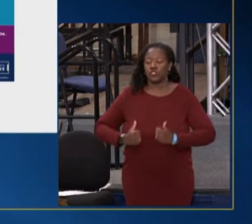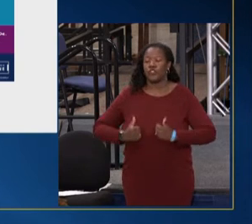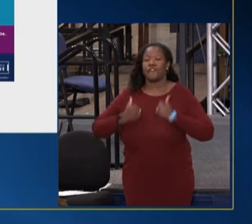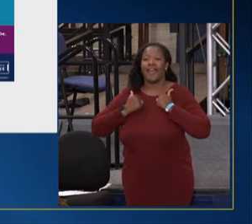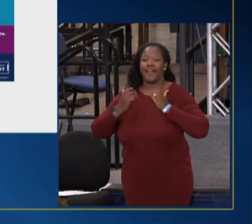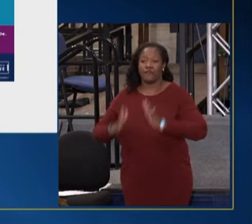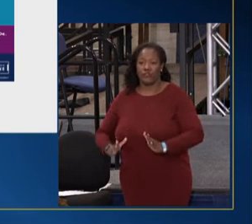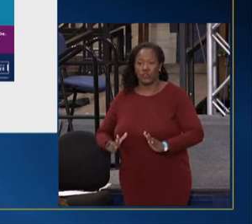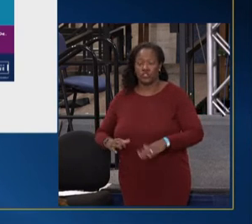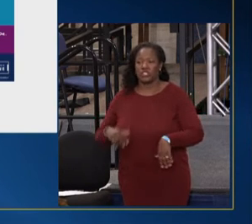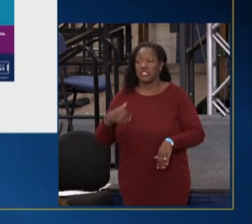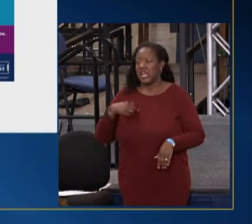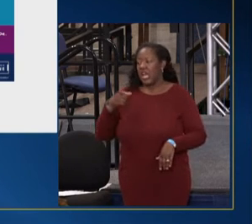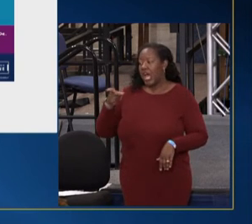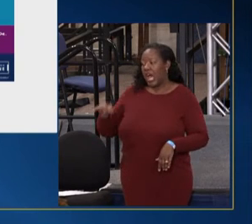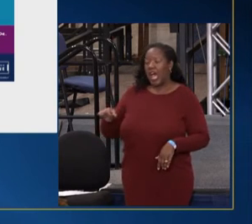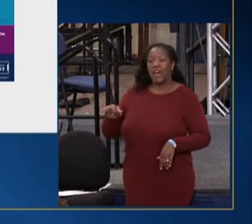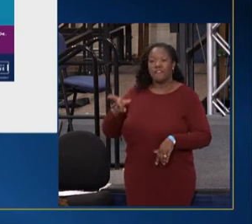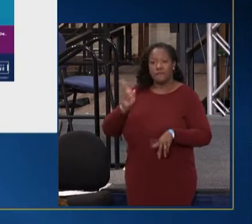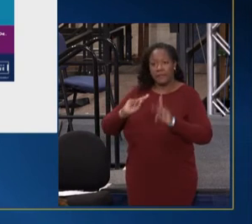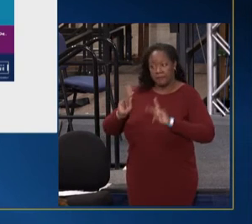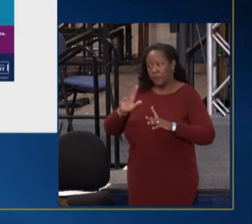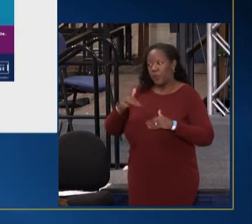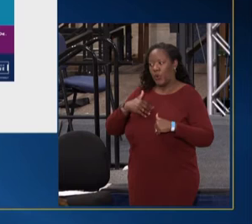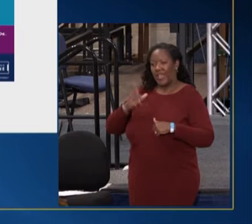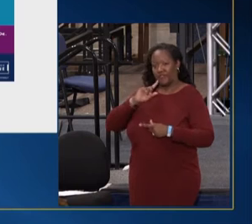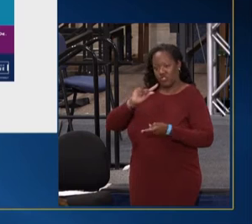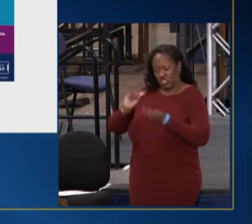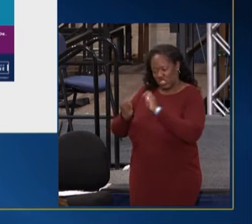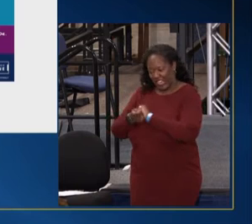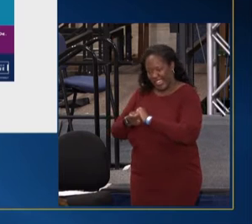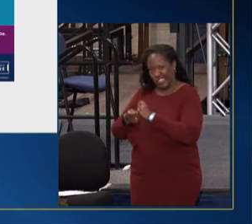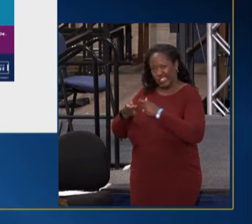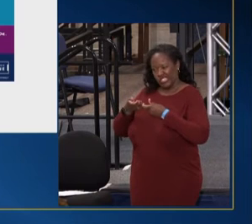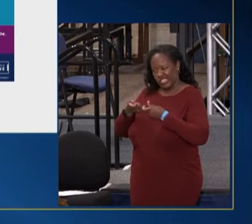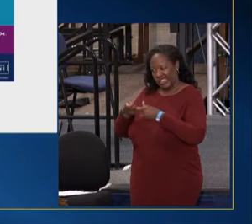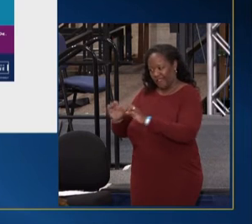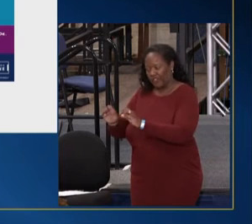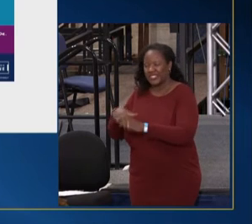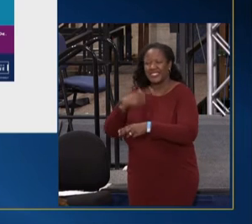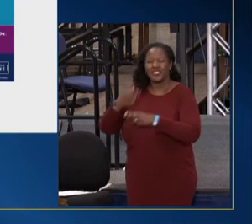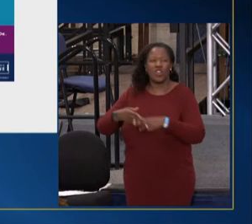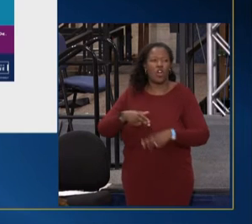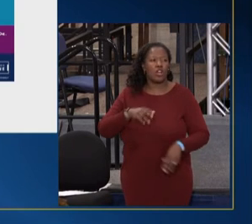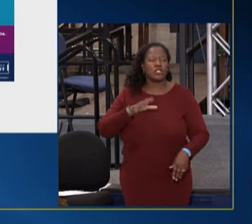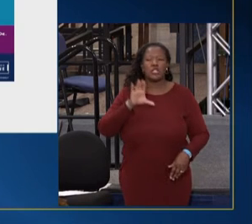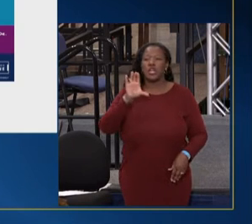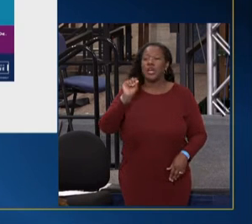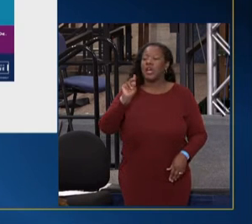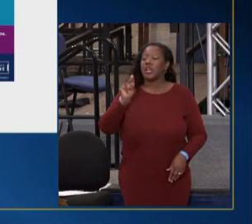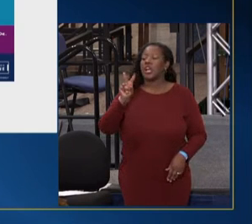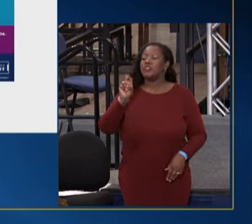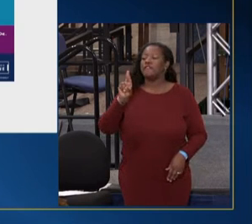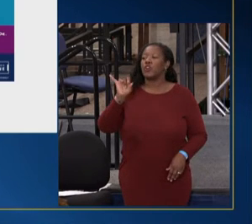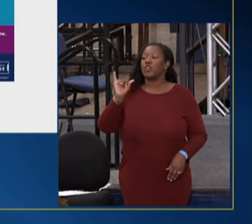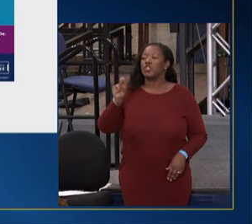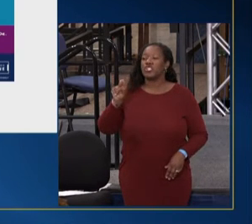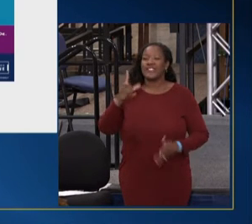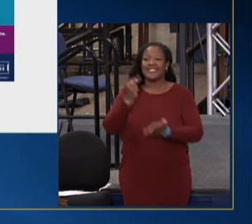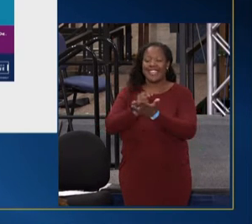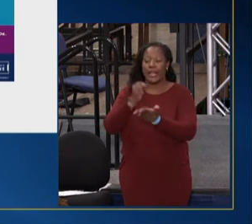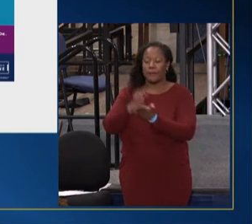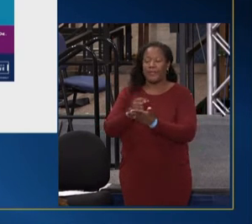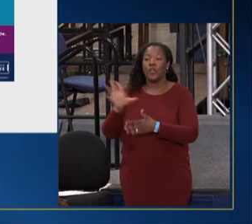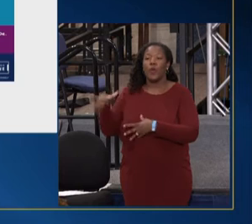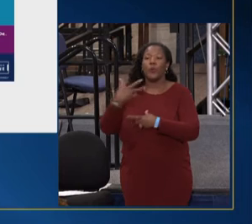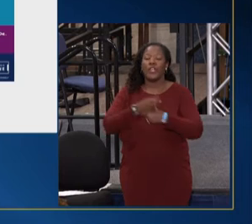sexual orientation and gender identity change efforts. Most of you know it as so-called conversion therapy. At SAMHSA, we call it